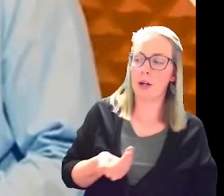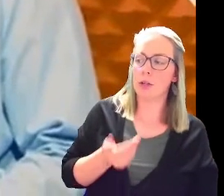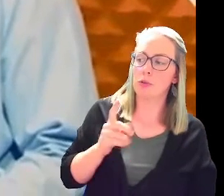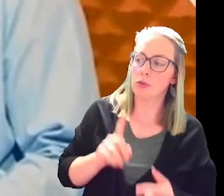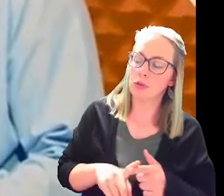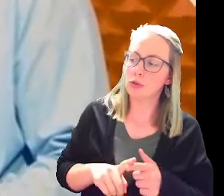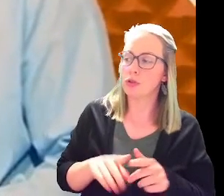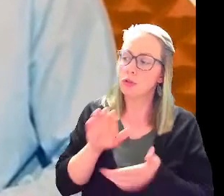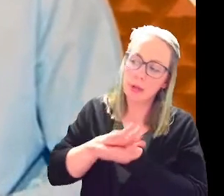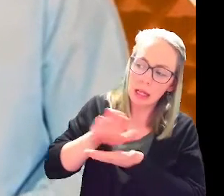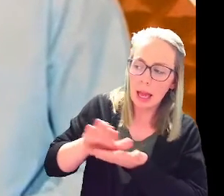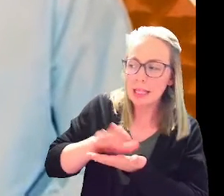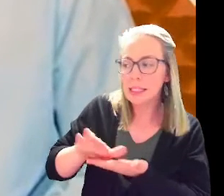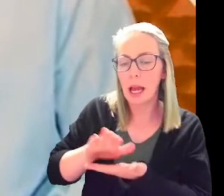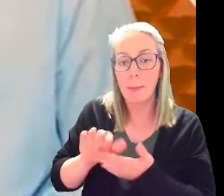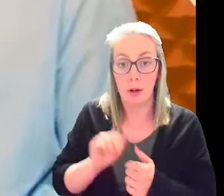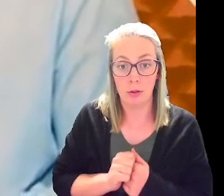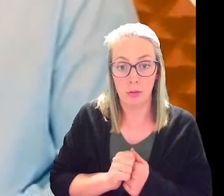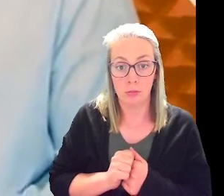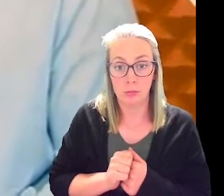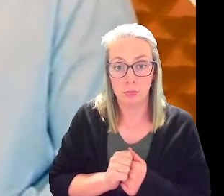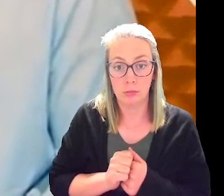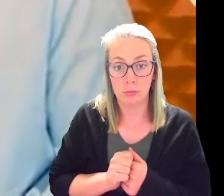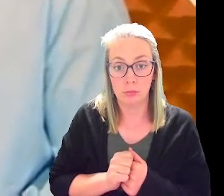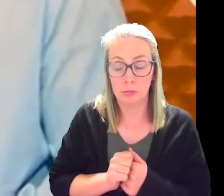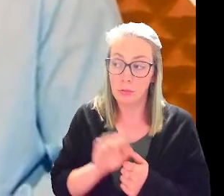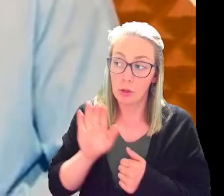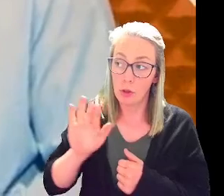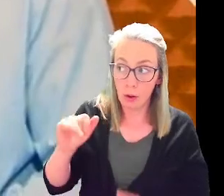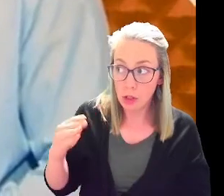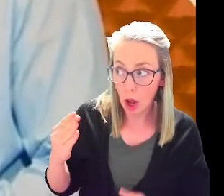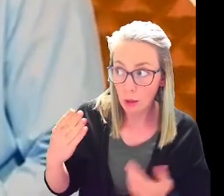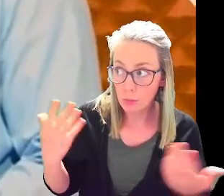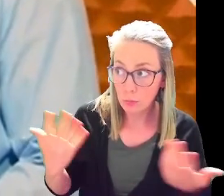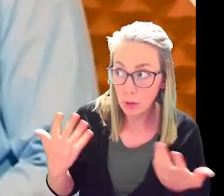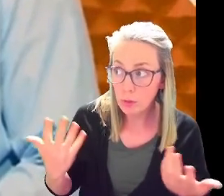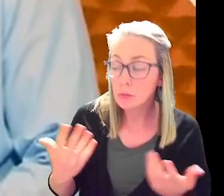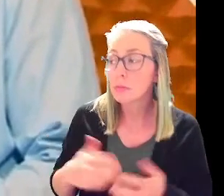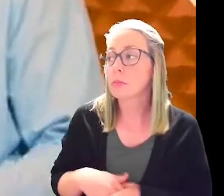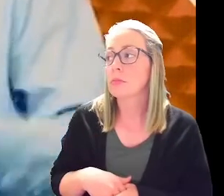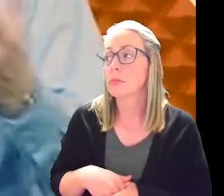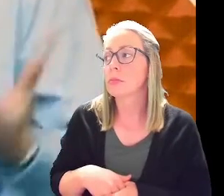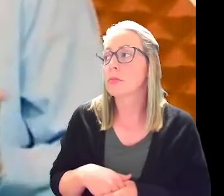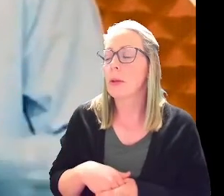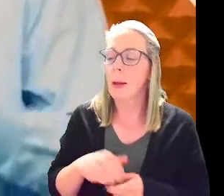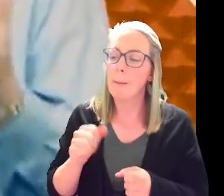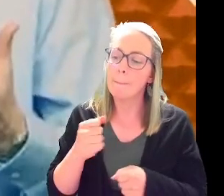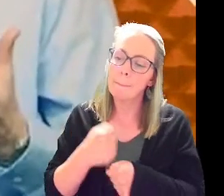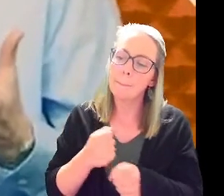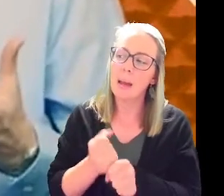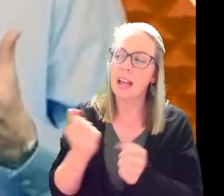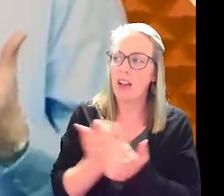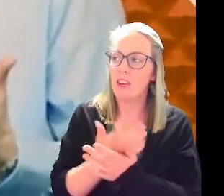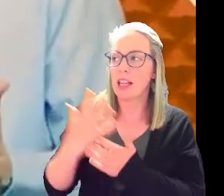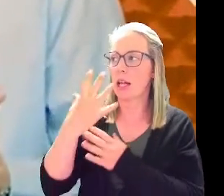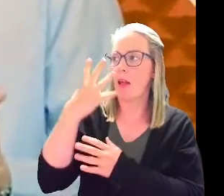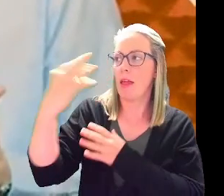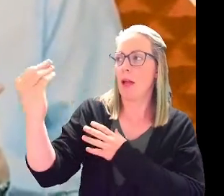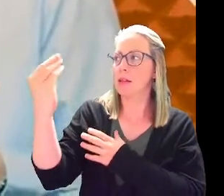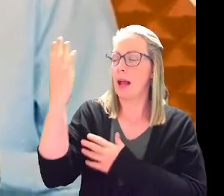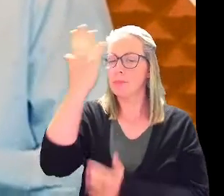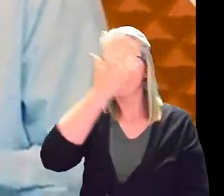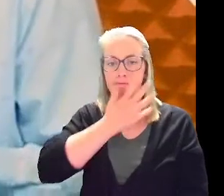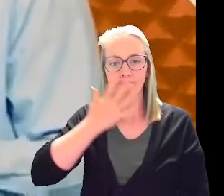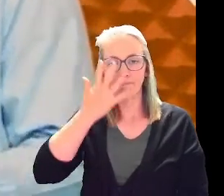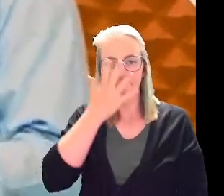the person who is the grounds maintenance person, and your job is to keep the outside appearance of the entire place, the facility, looking